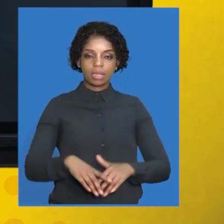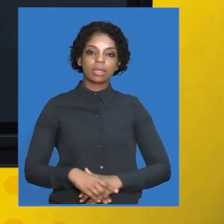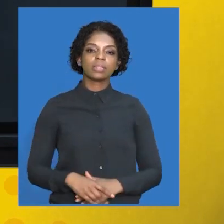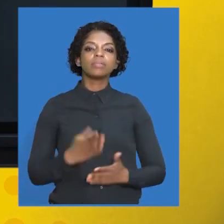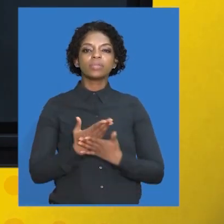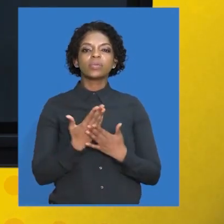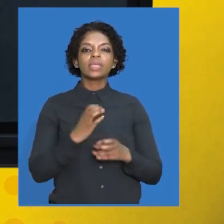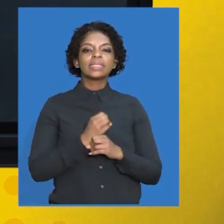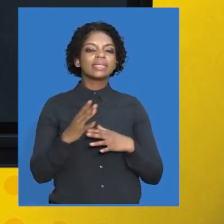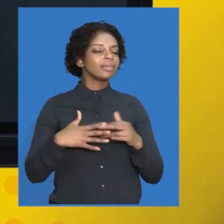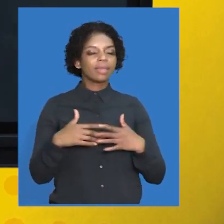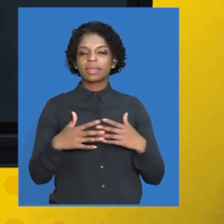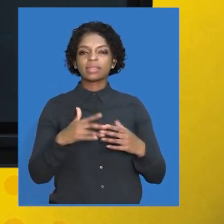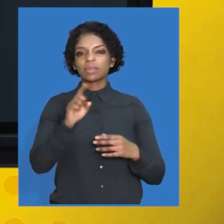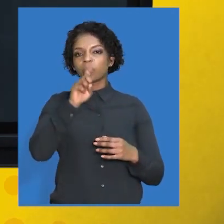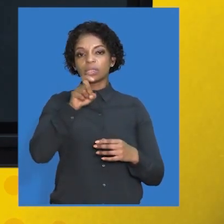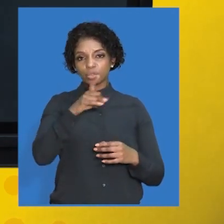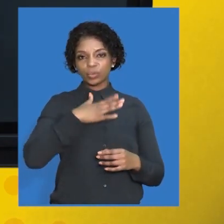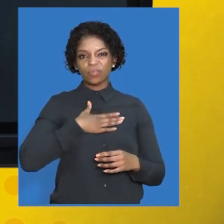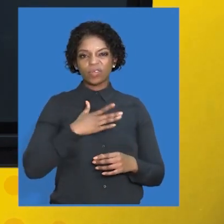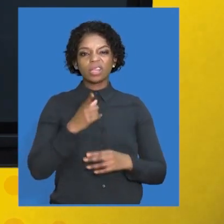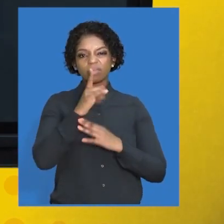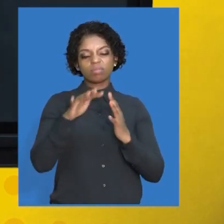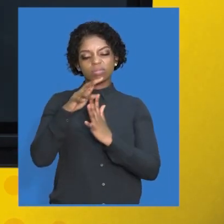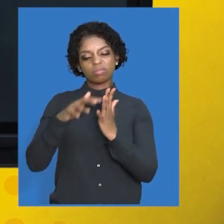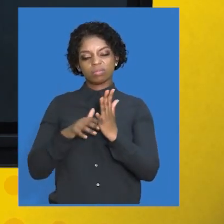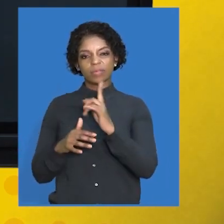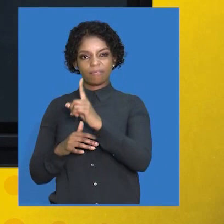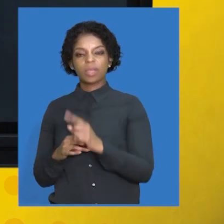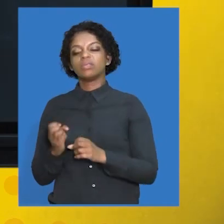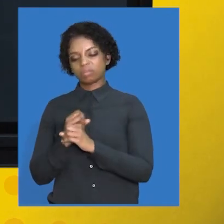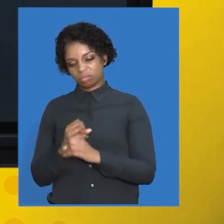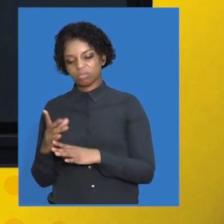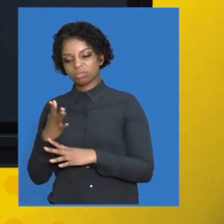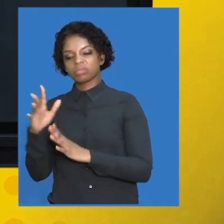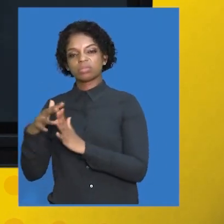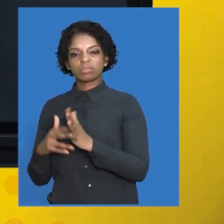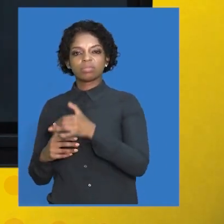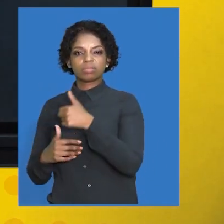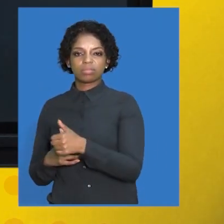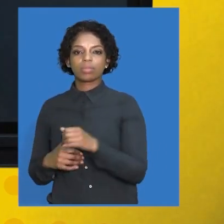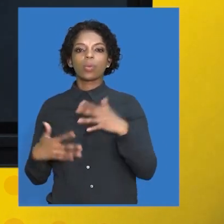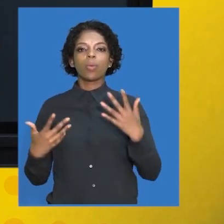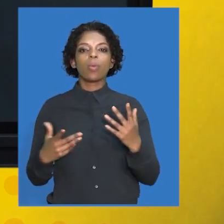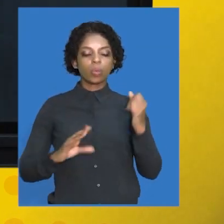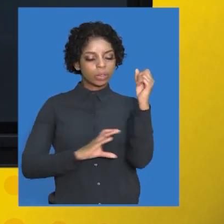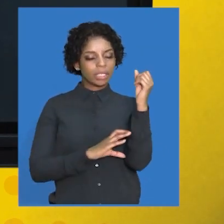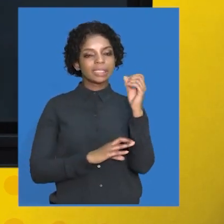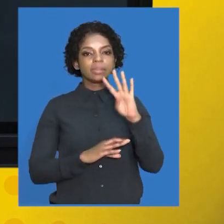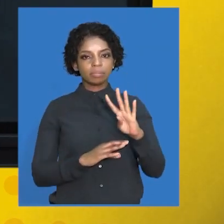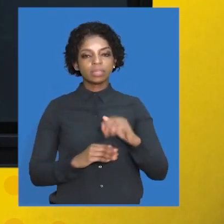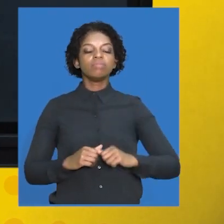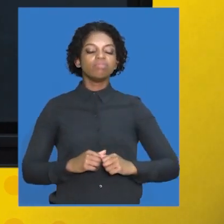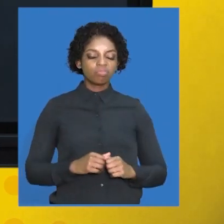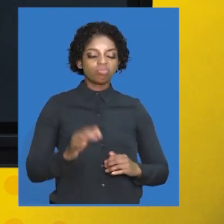essay question first, you can do that. If you want to start with your Section B questions first, you can do that. Don't waste time on your Section